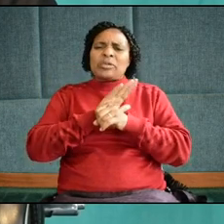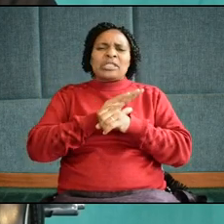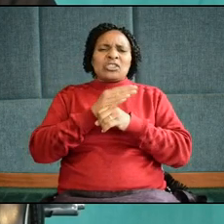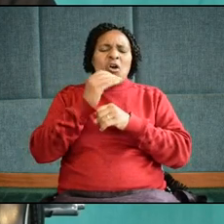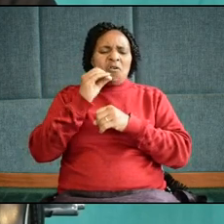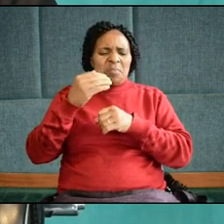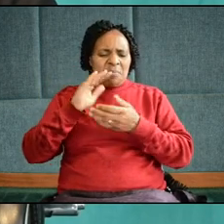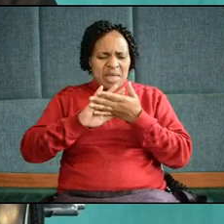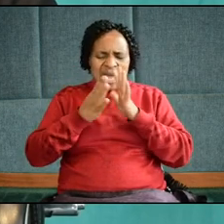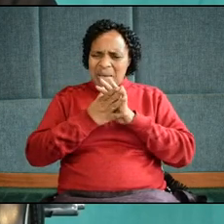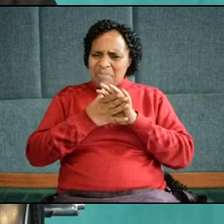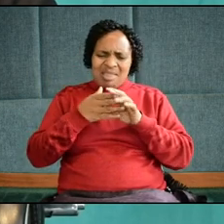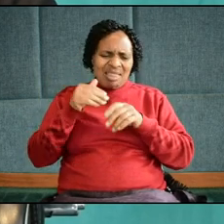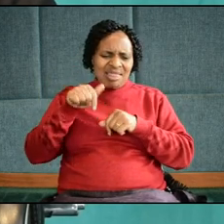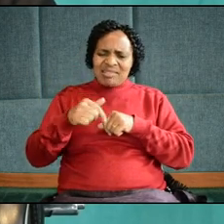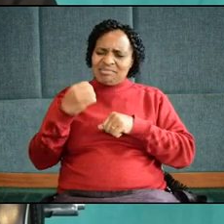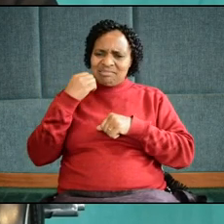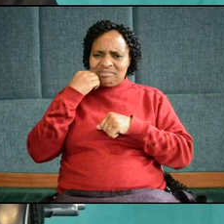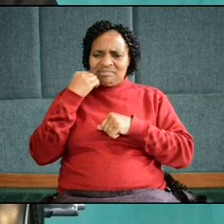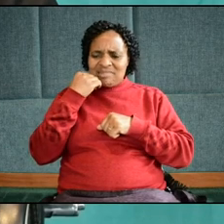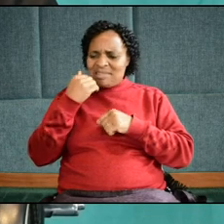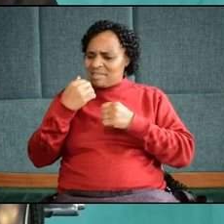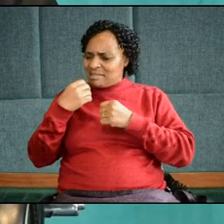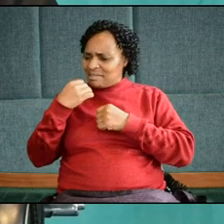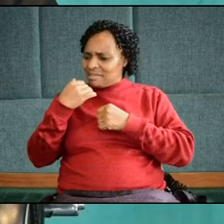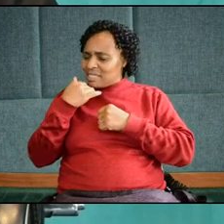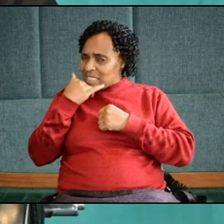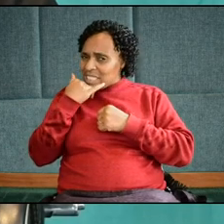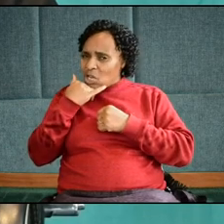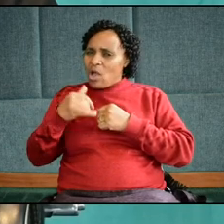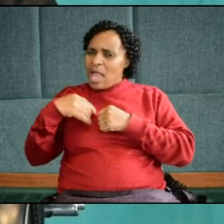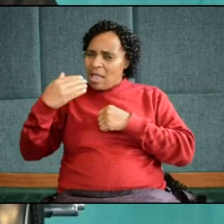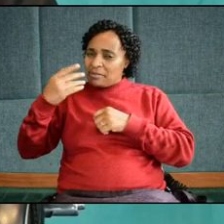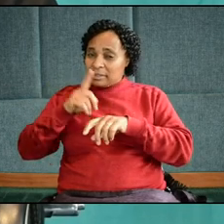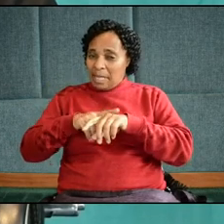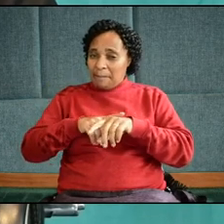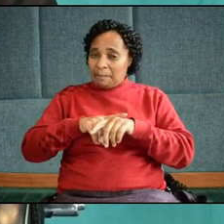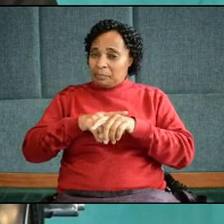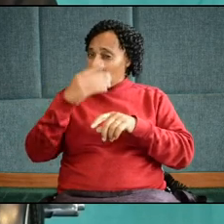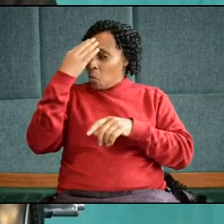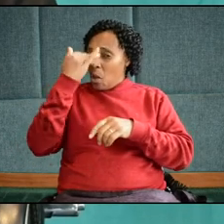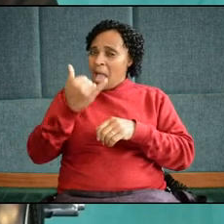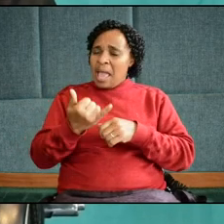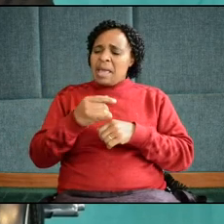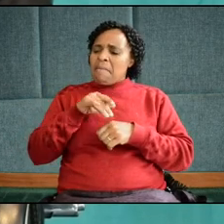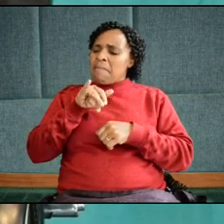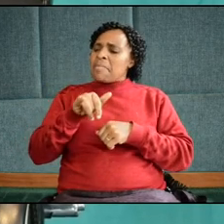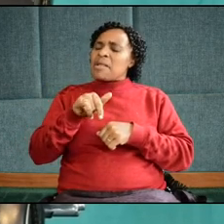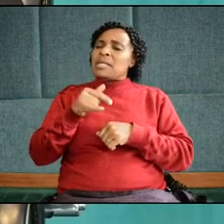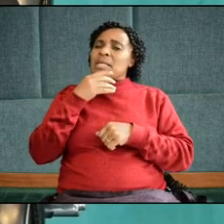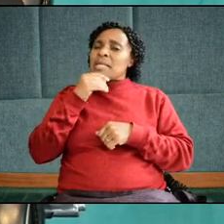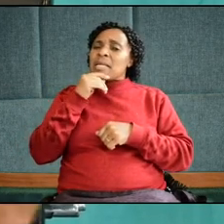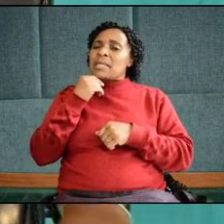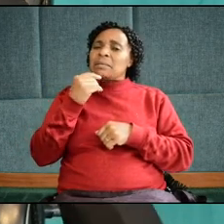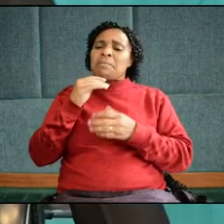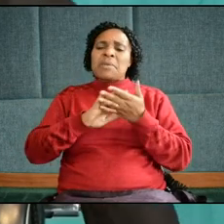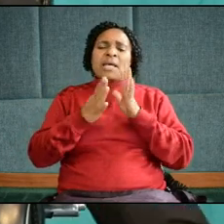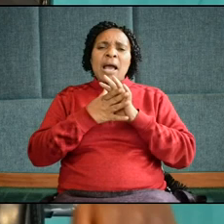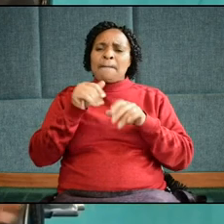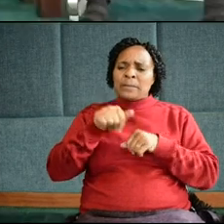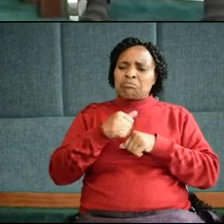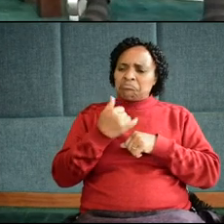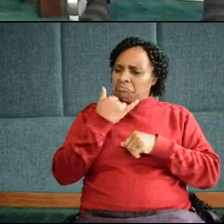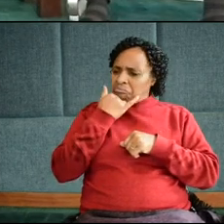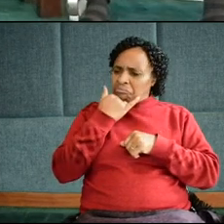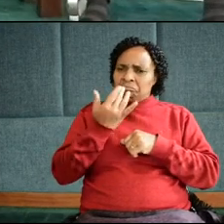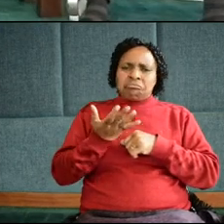guilt over the thievery. Why did the young man become immune to his guilt?